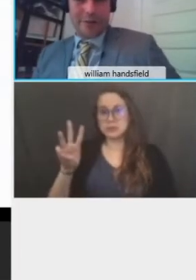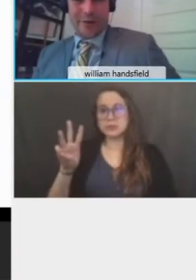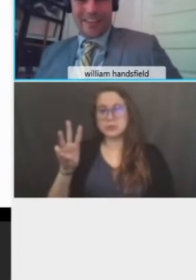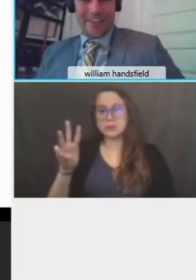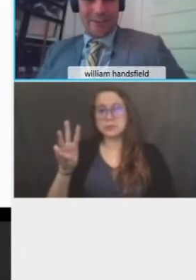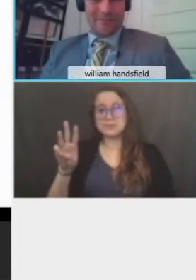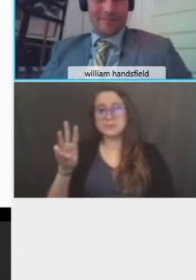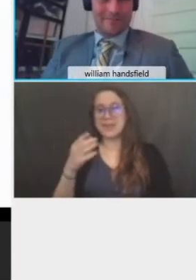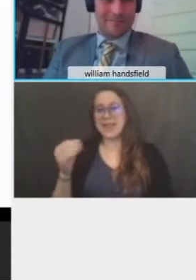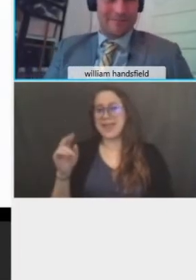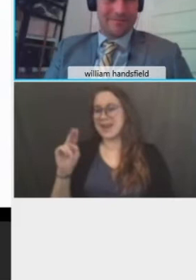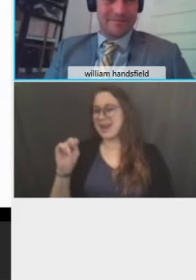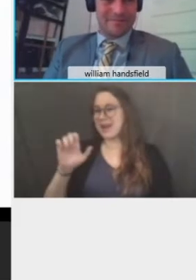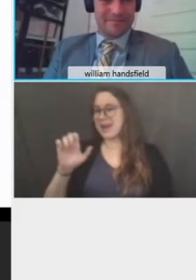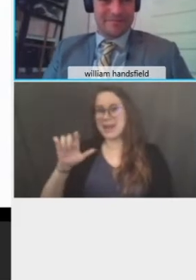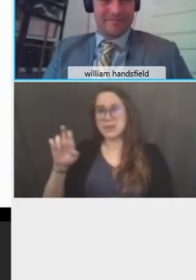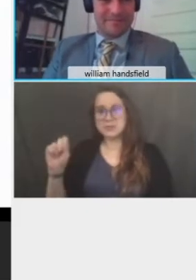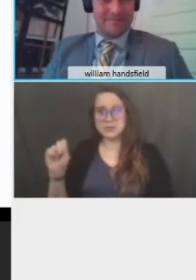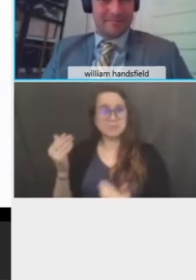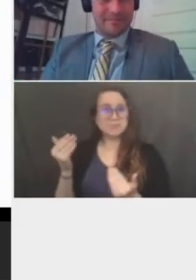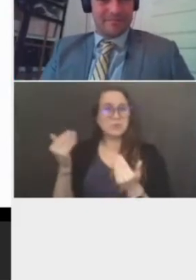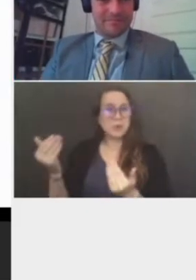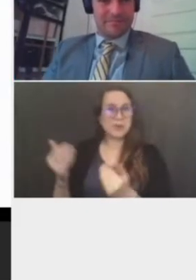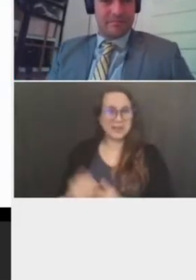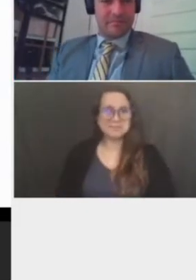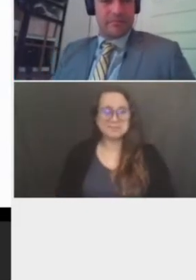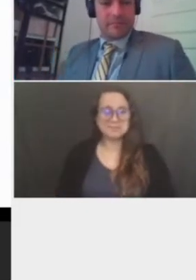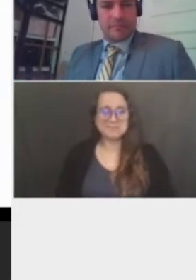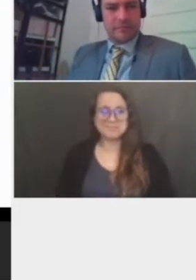Why don't you take it away? Thank you. Thank you.